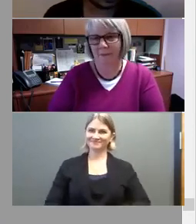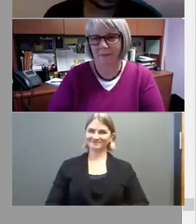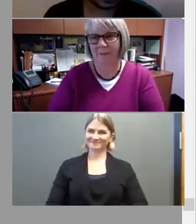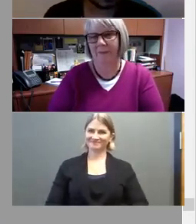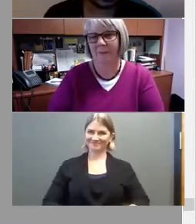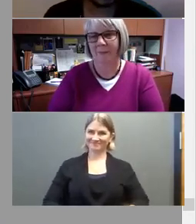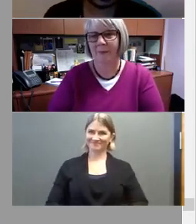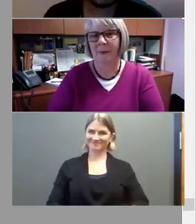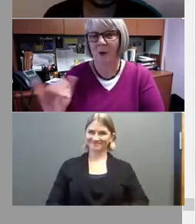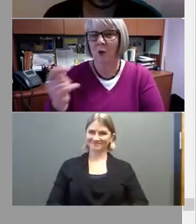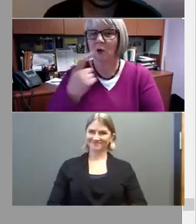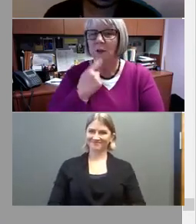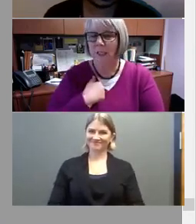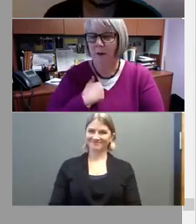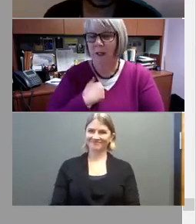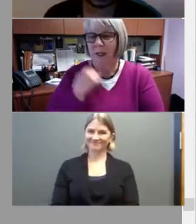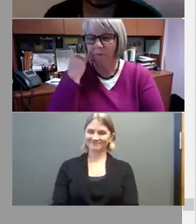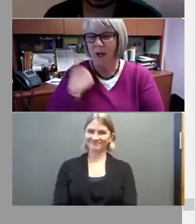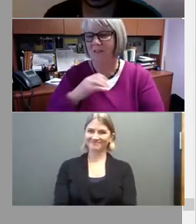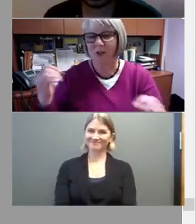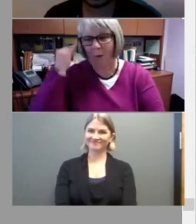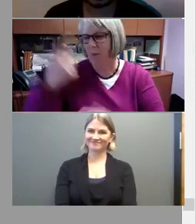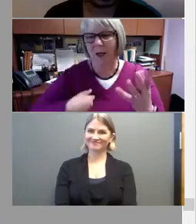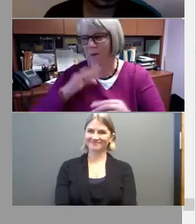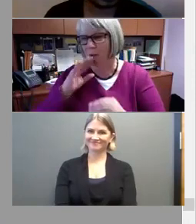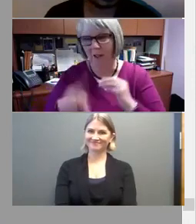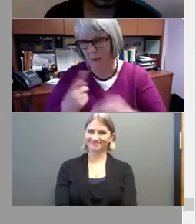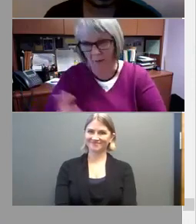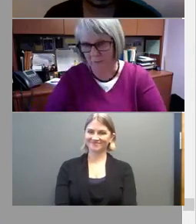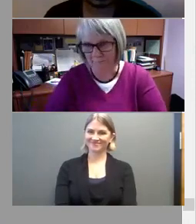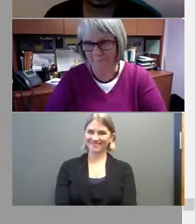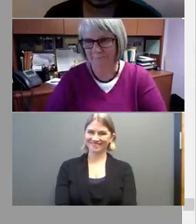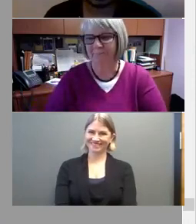And also tell me if you have no idea what I'm talking